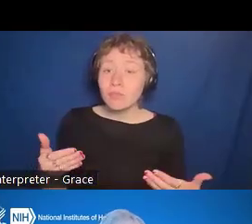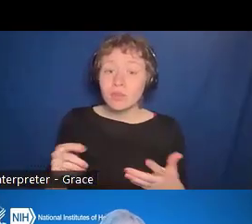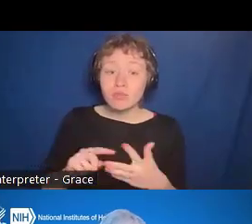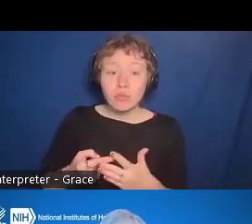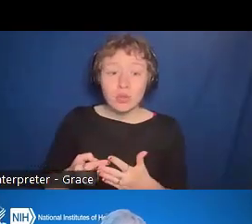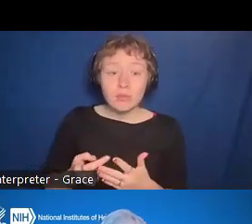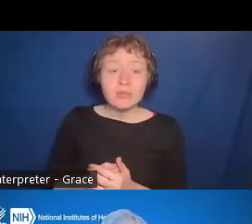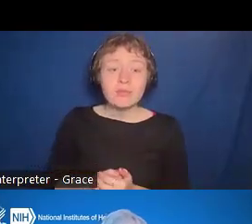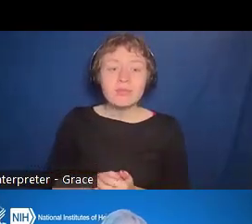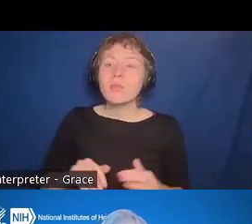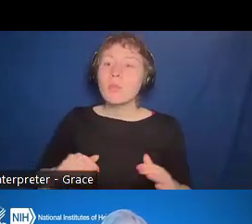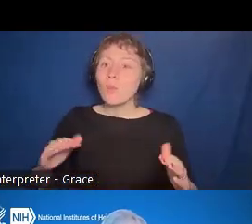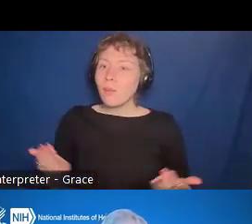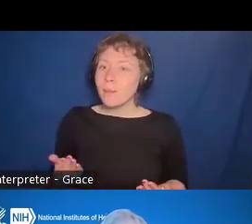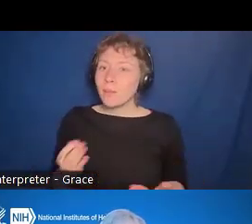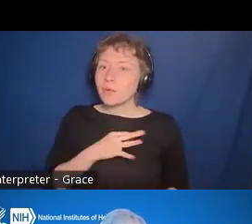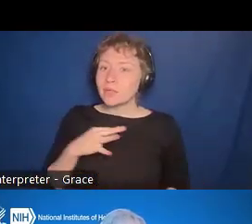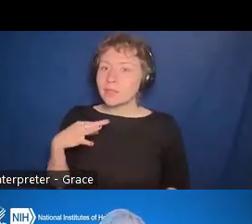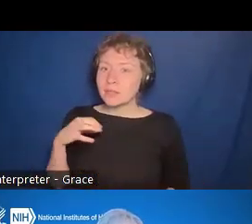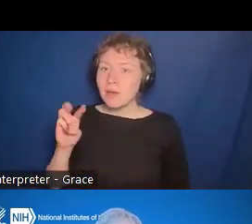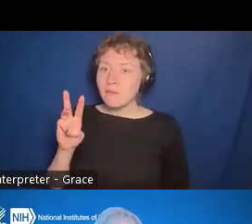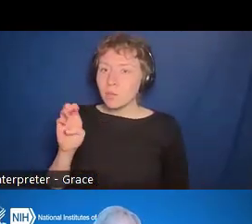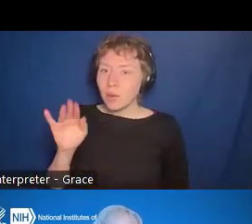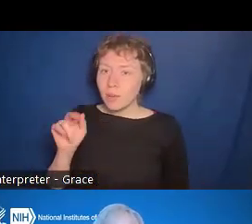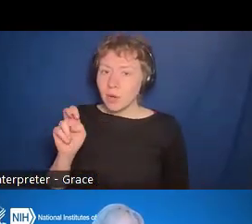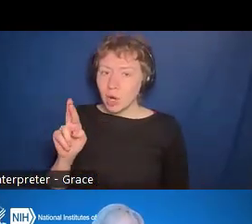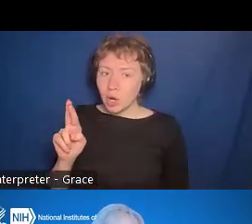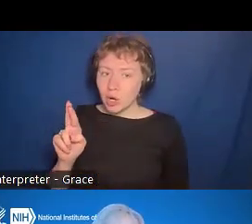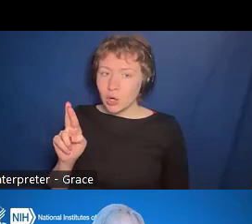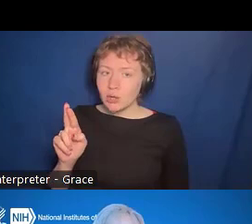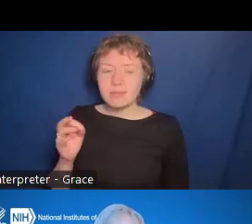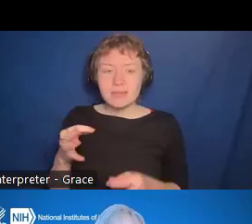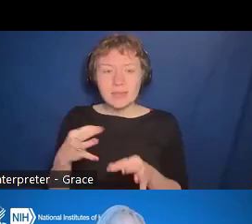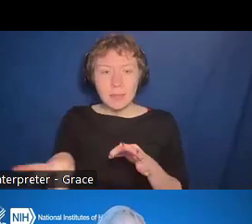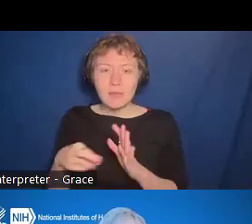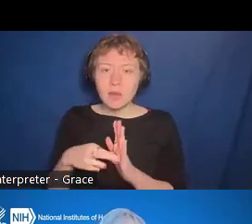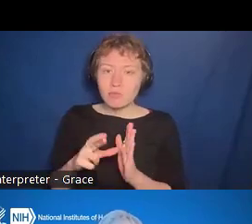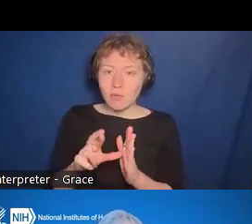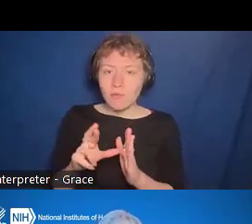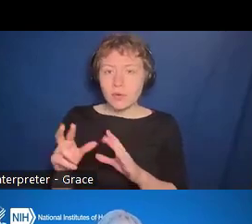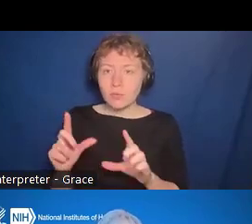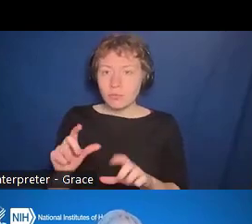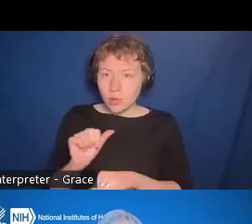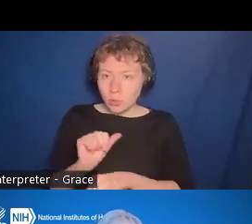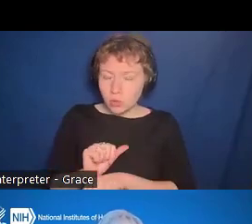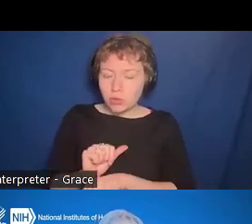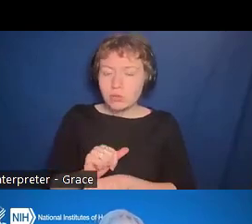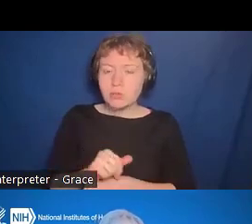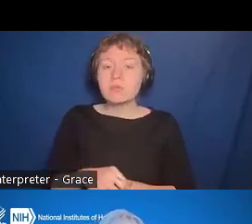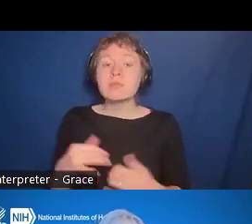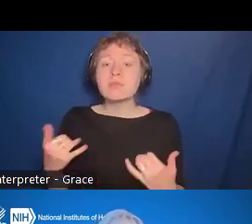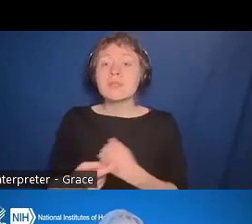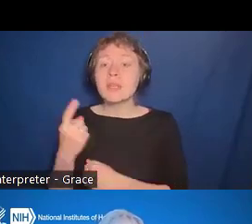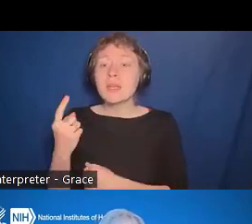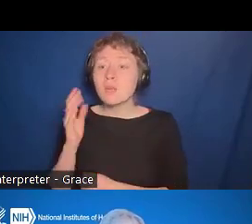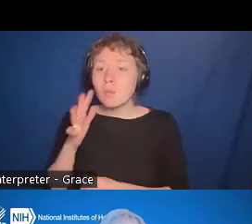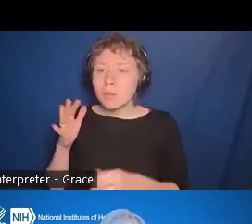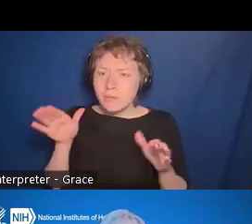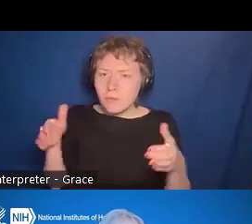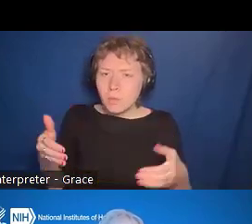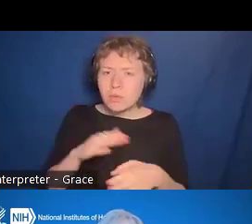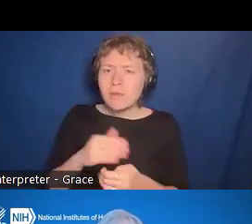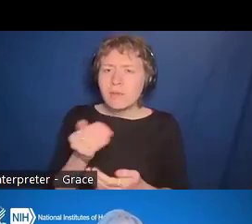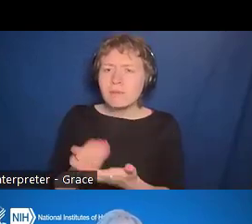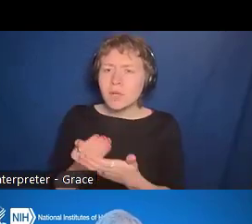Welcome to our staff webinar on the Simplified Review Framework. We're going to be focusing today on the funding